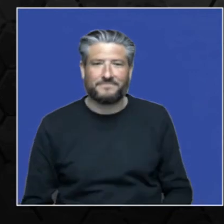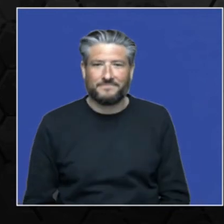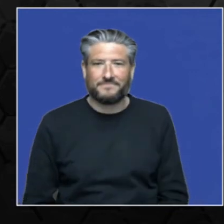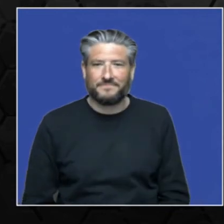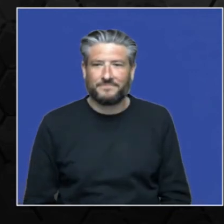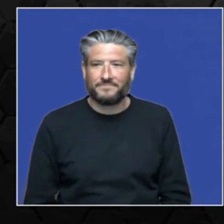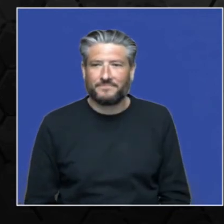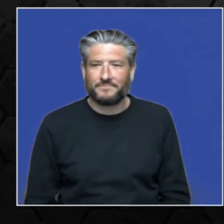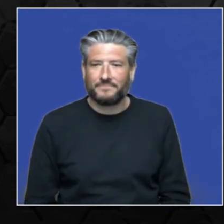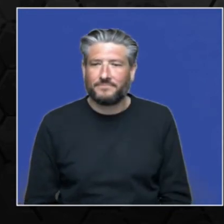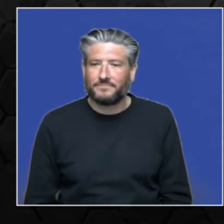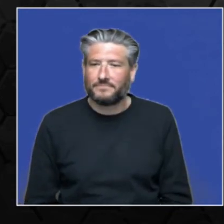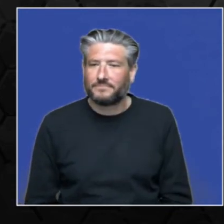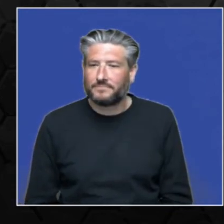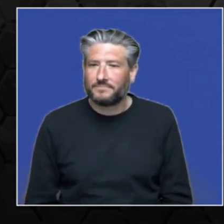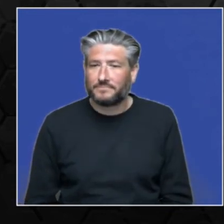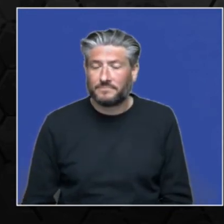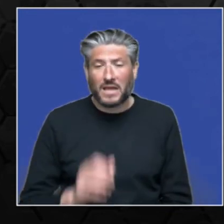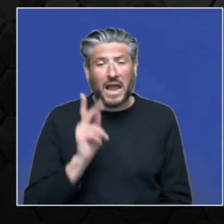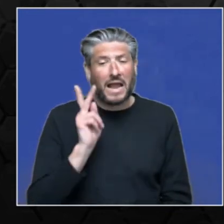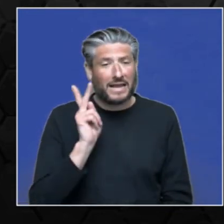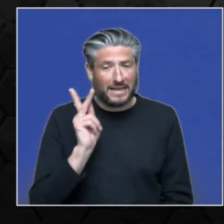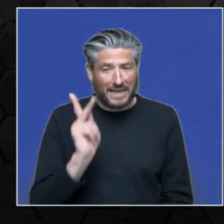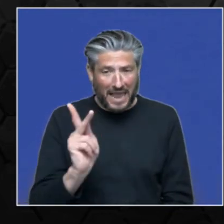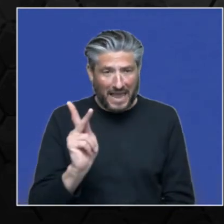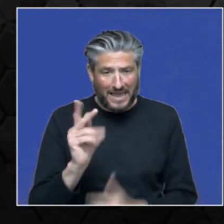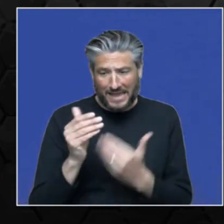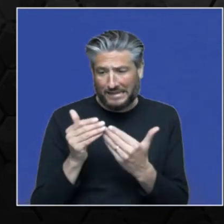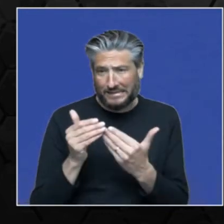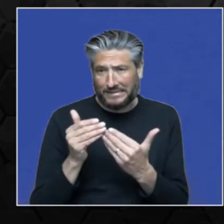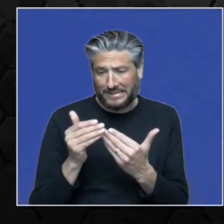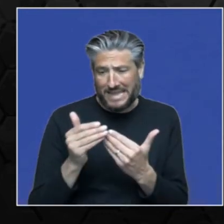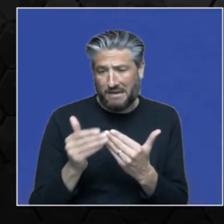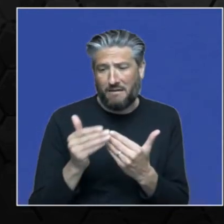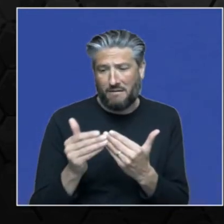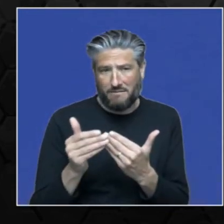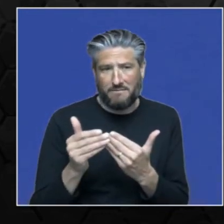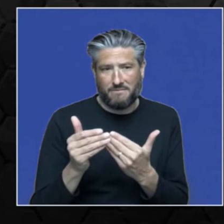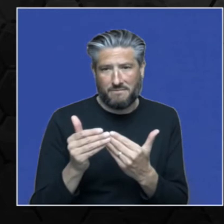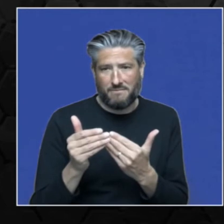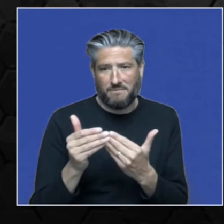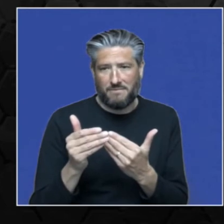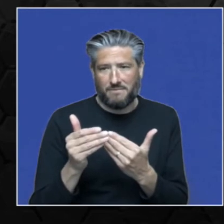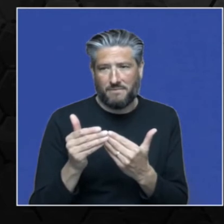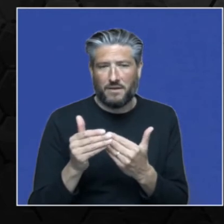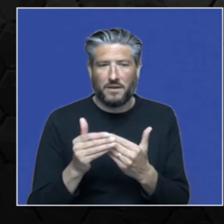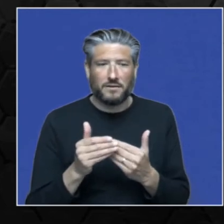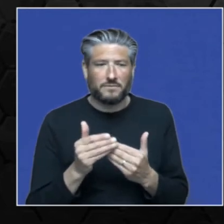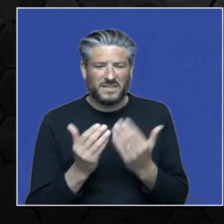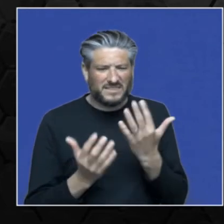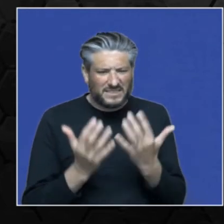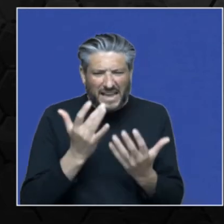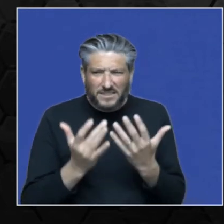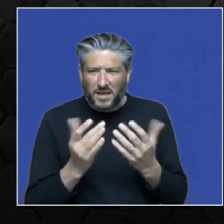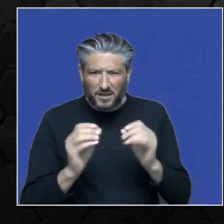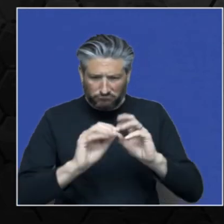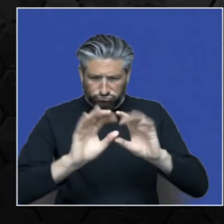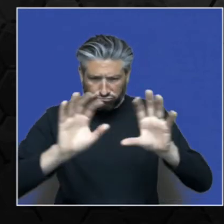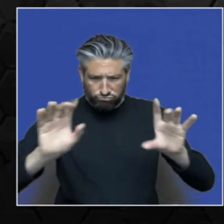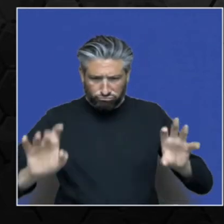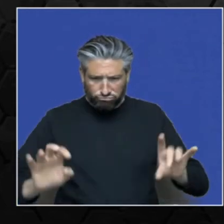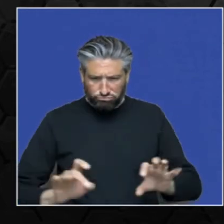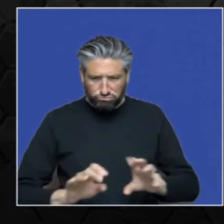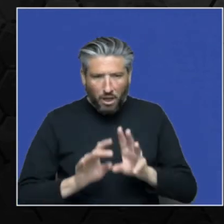And k-nearest neighbor algorithm store all the available data points and classify each new data points based on